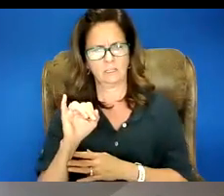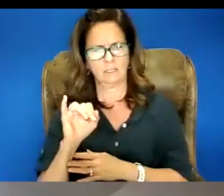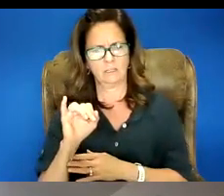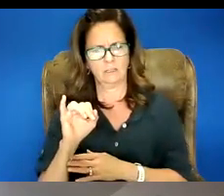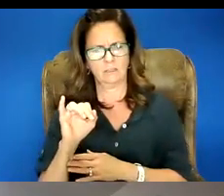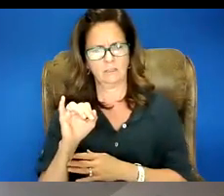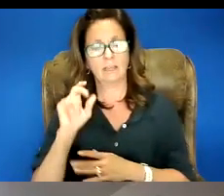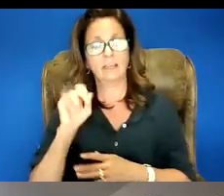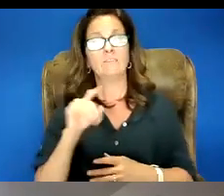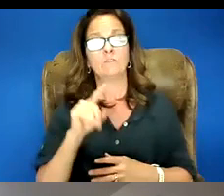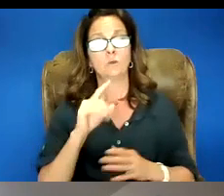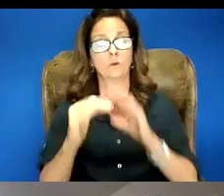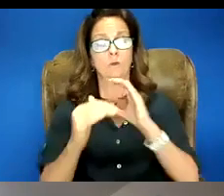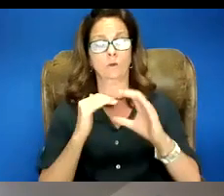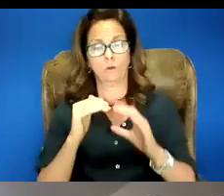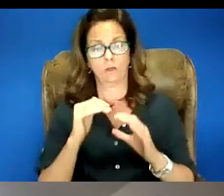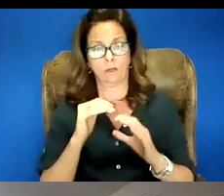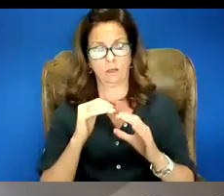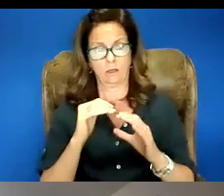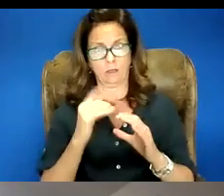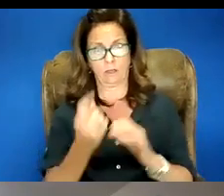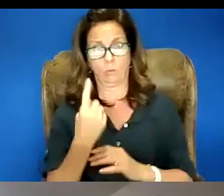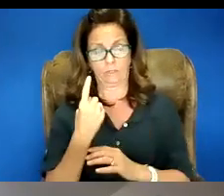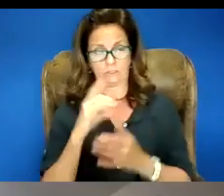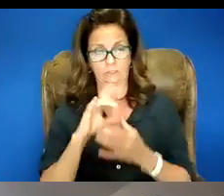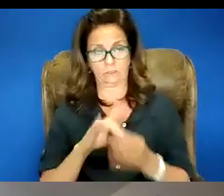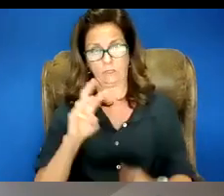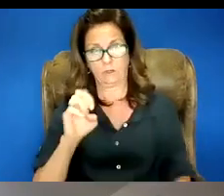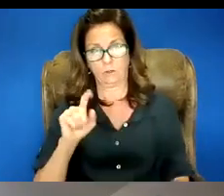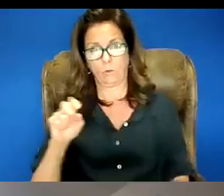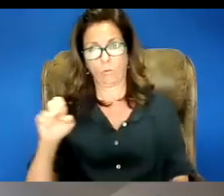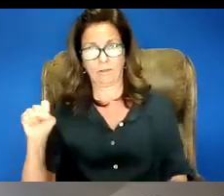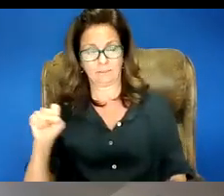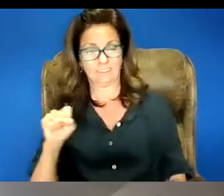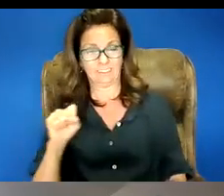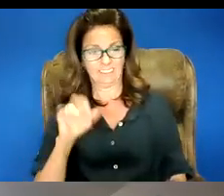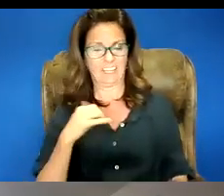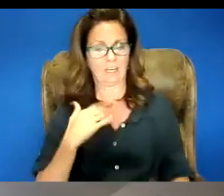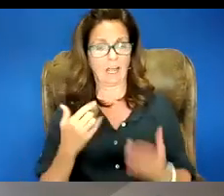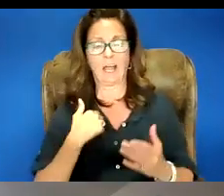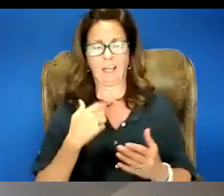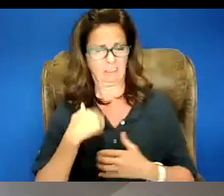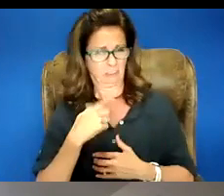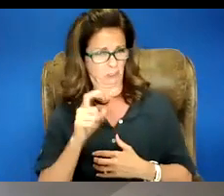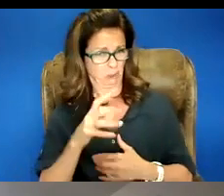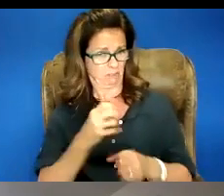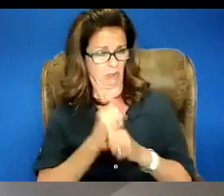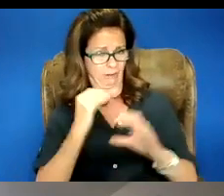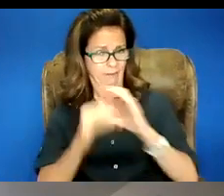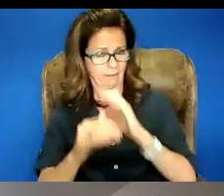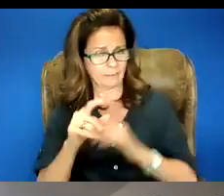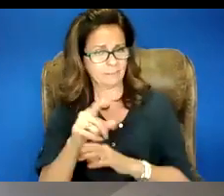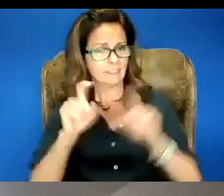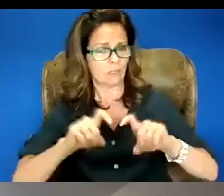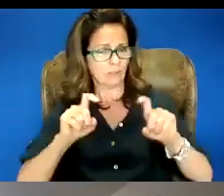the wellness inbox, you probably got a questionnaire from me where I asked you which health plan are you in? Are you with Everside?